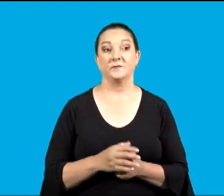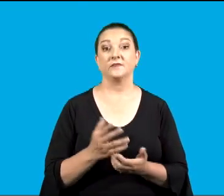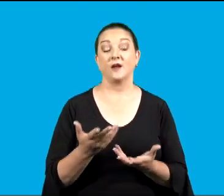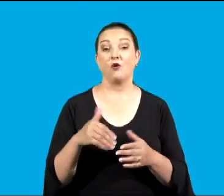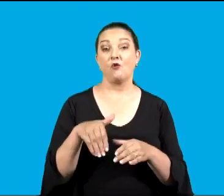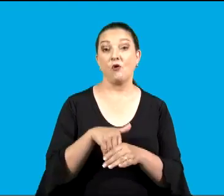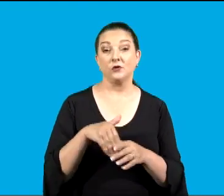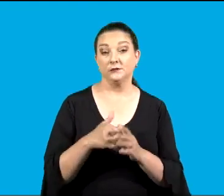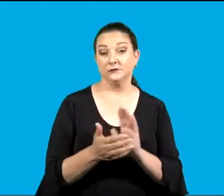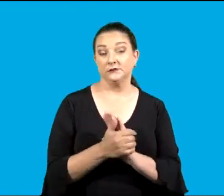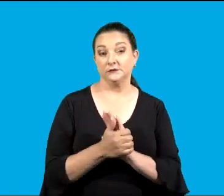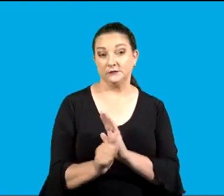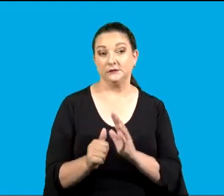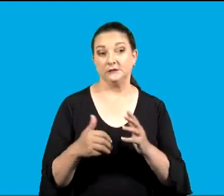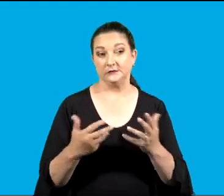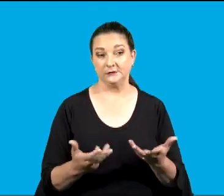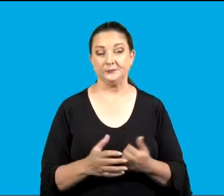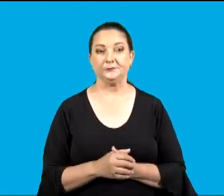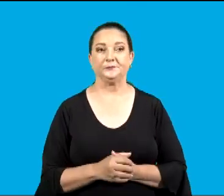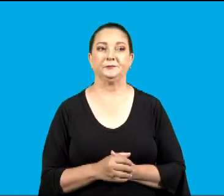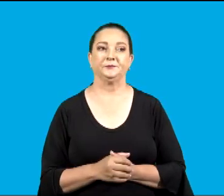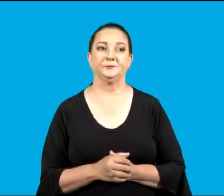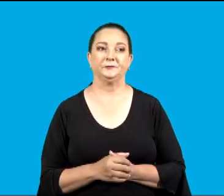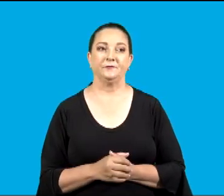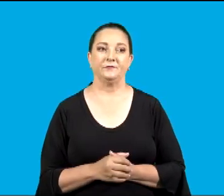Here is some content and skills problem.